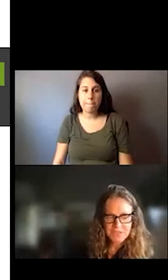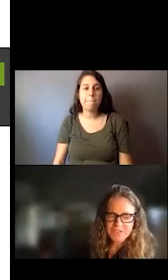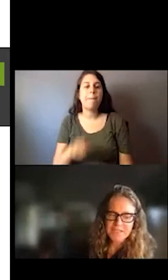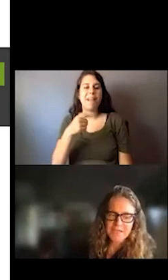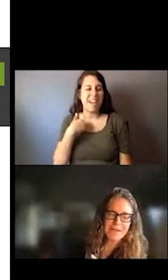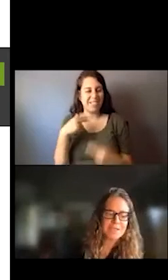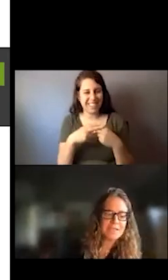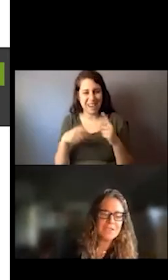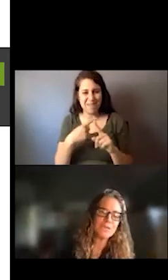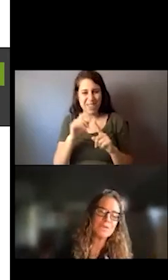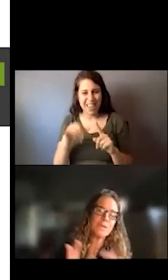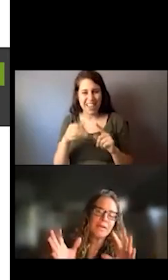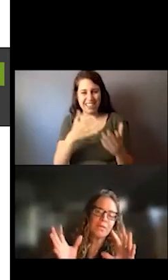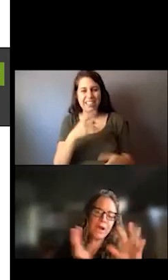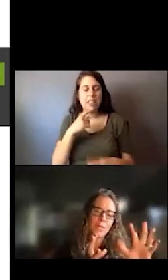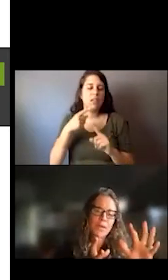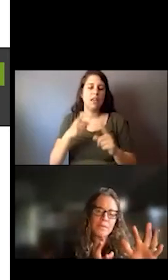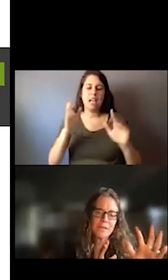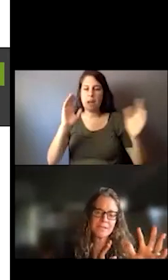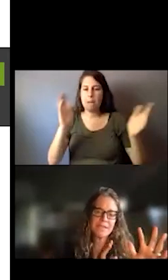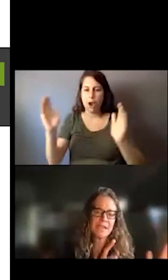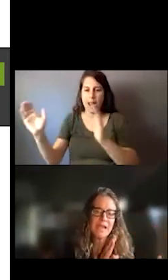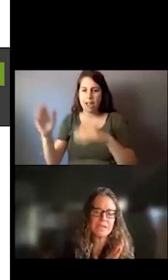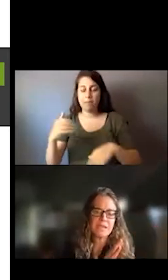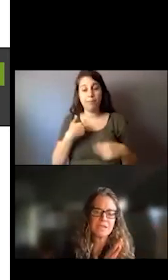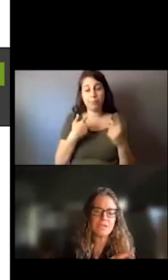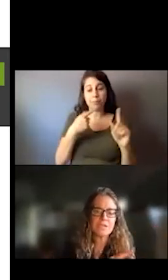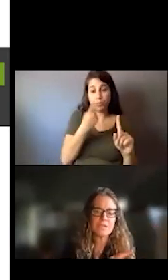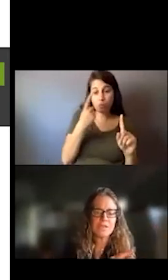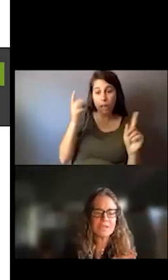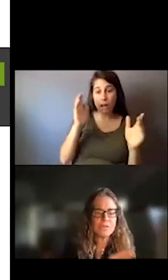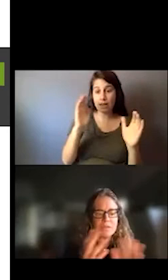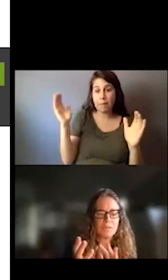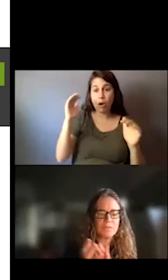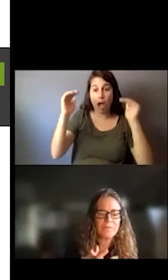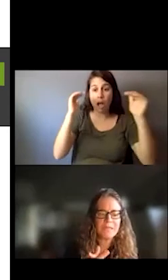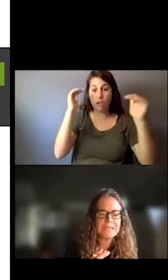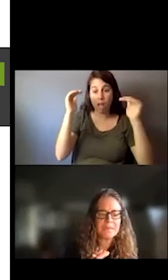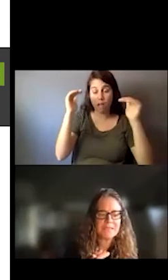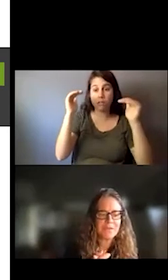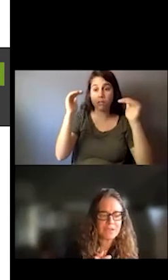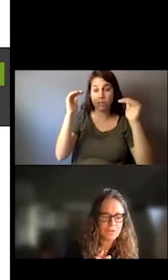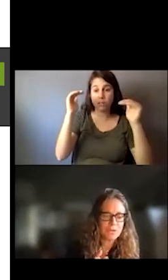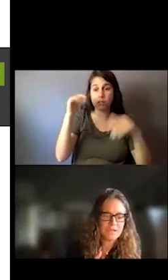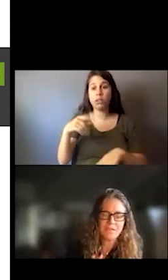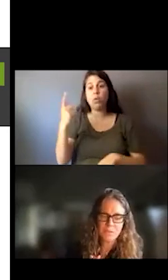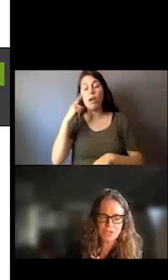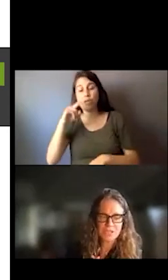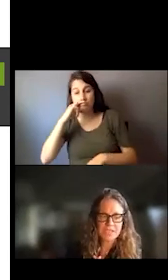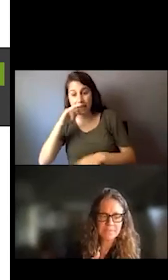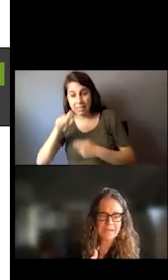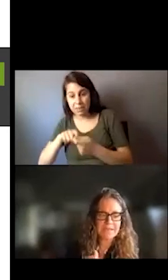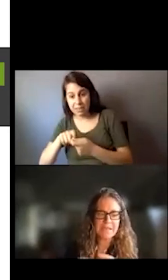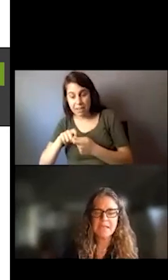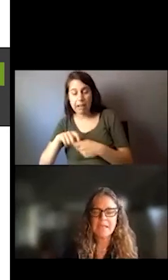that too. So it's just a comparison of these tools. We have one comparison that has adult-facing tools and one for peds-specific tools that have